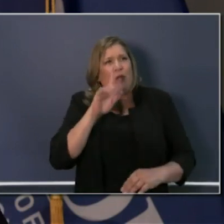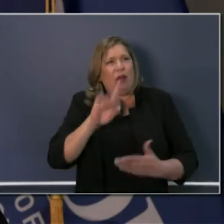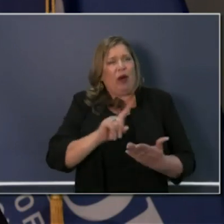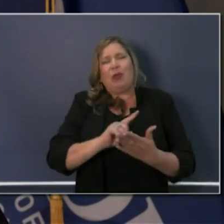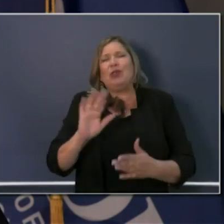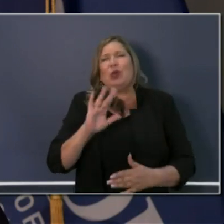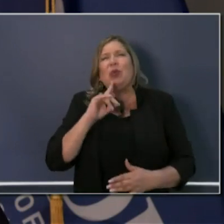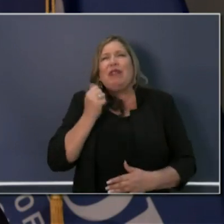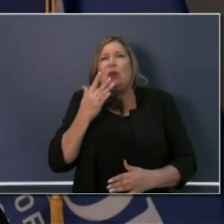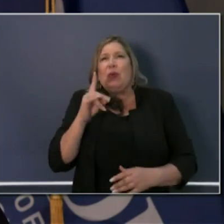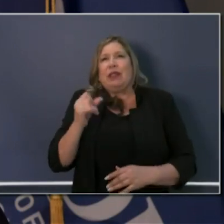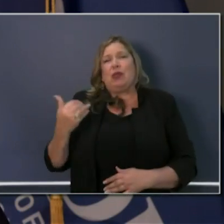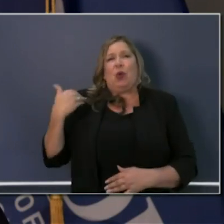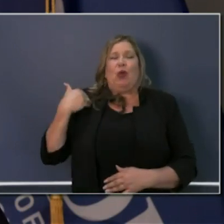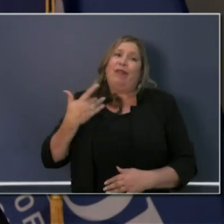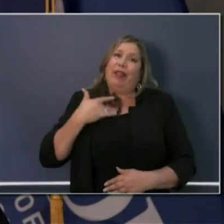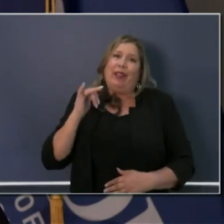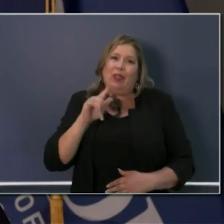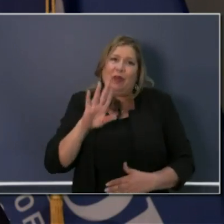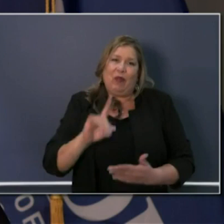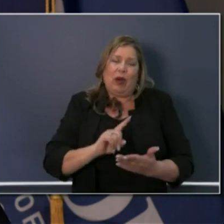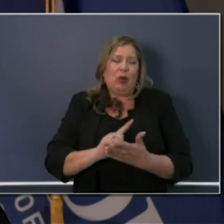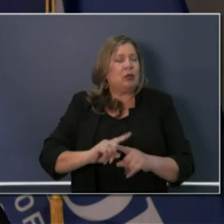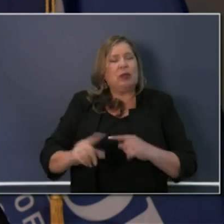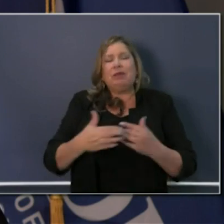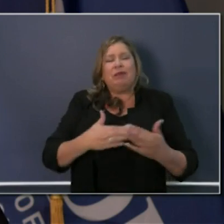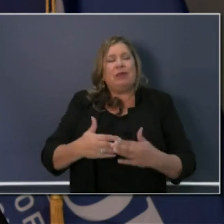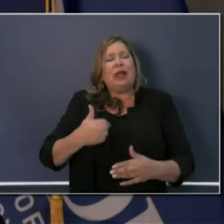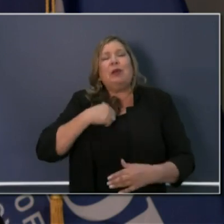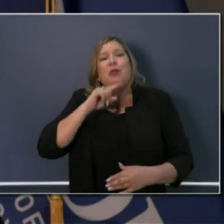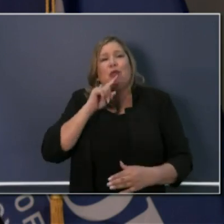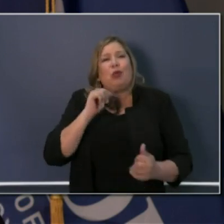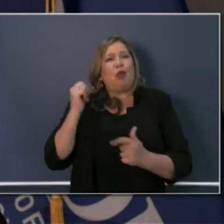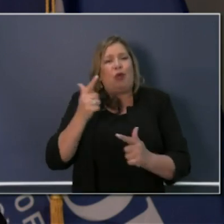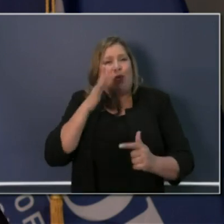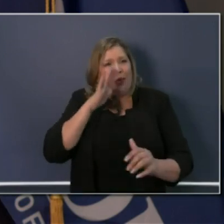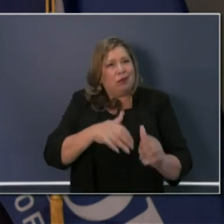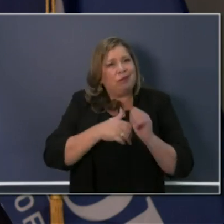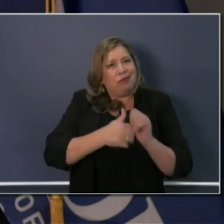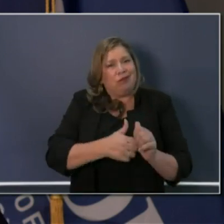this process. And I think people are going to meet this moment.